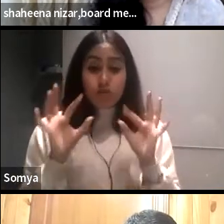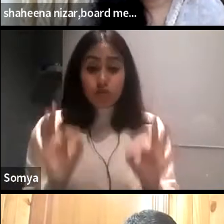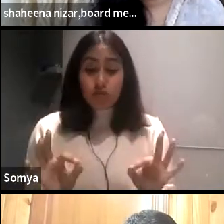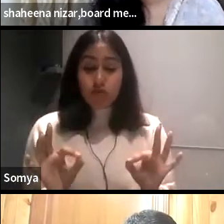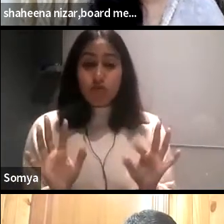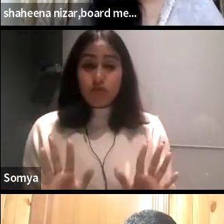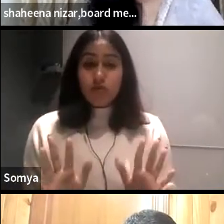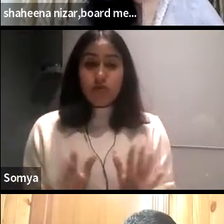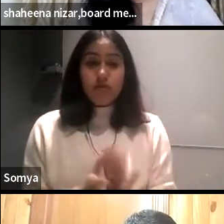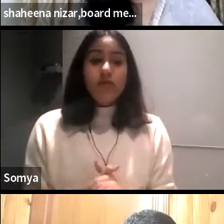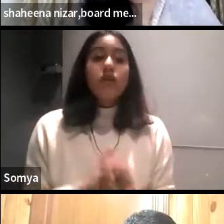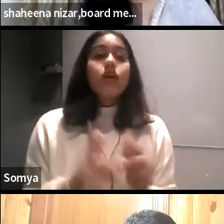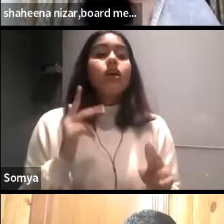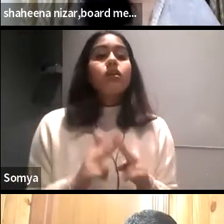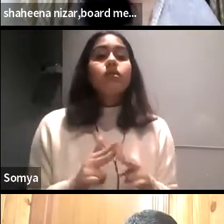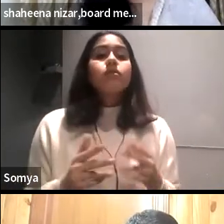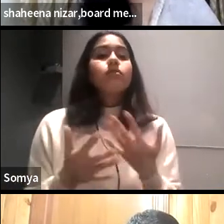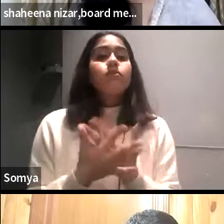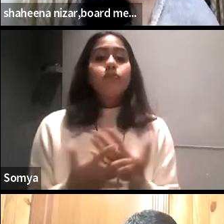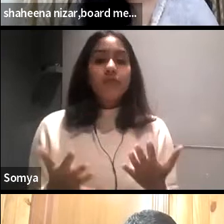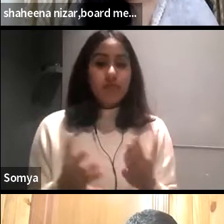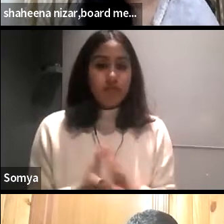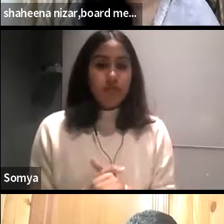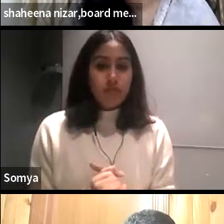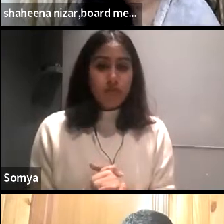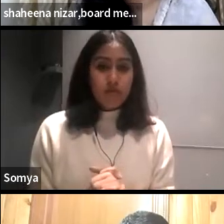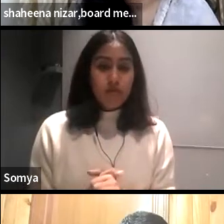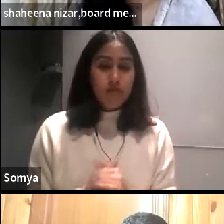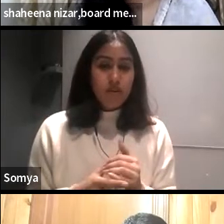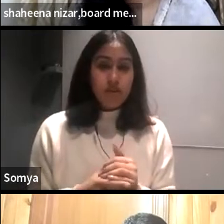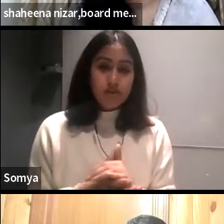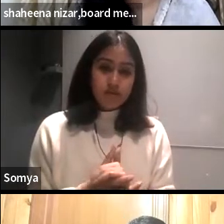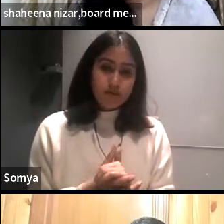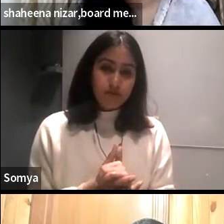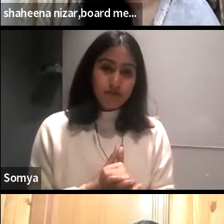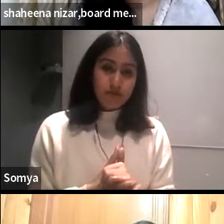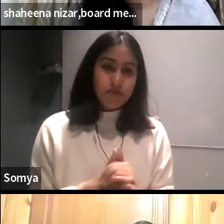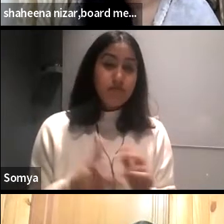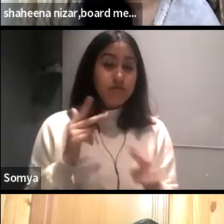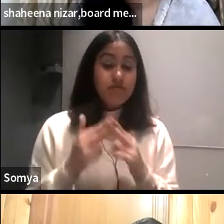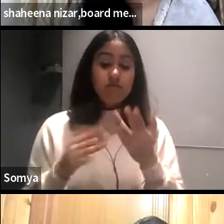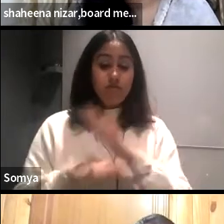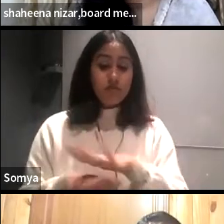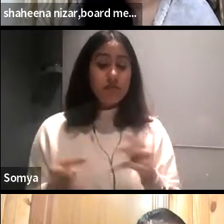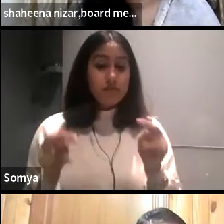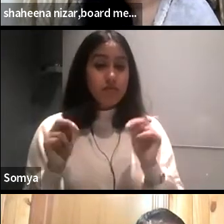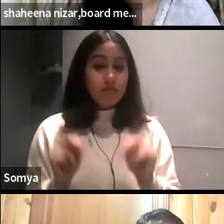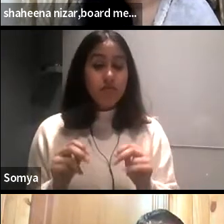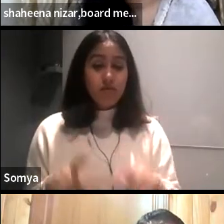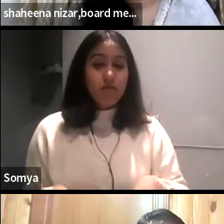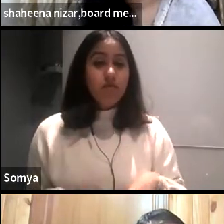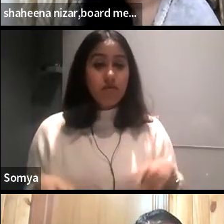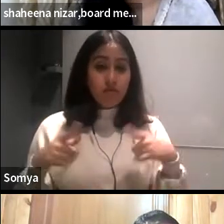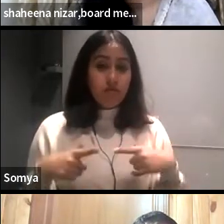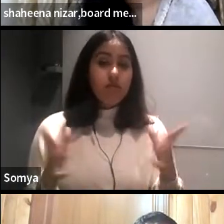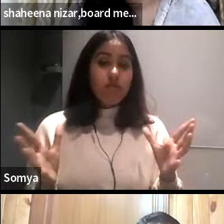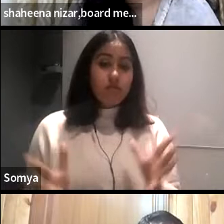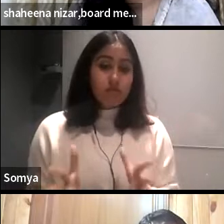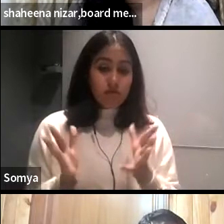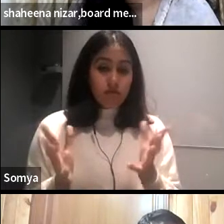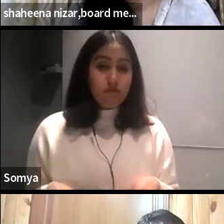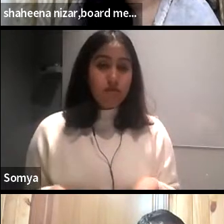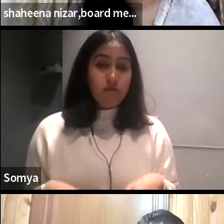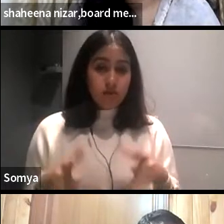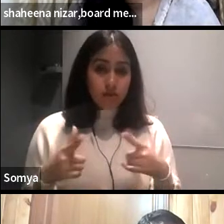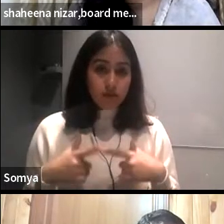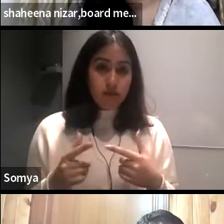actually have the ability to take that lead, have their children lead independent lives, and encourage them to